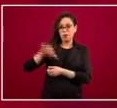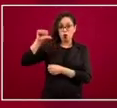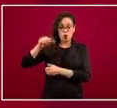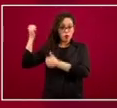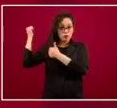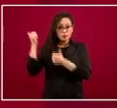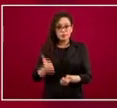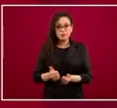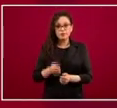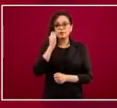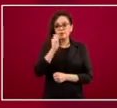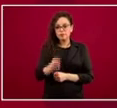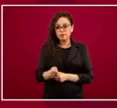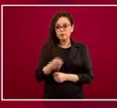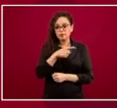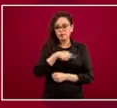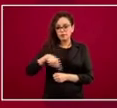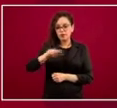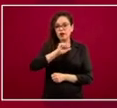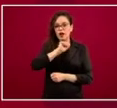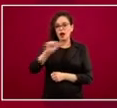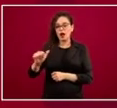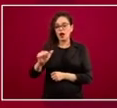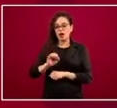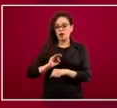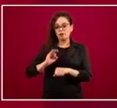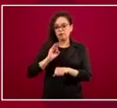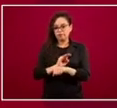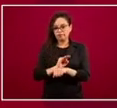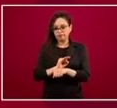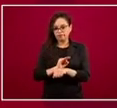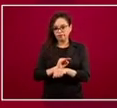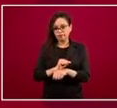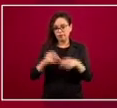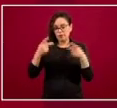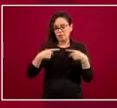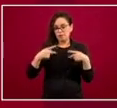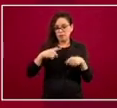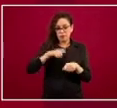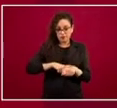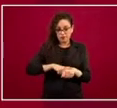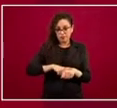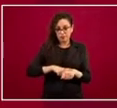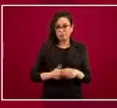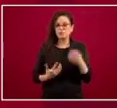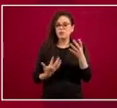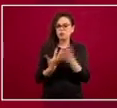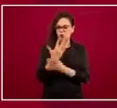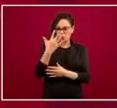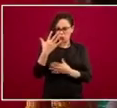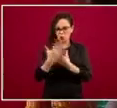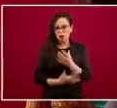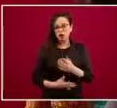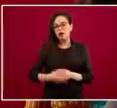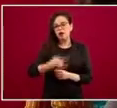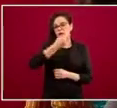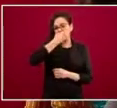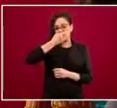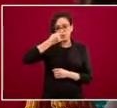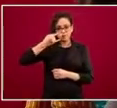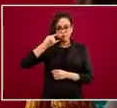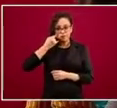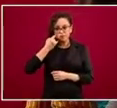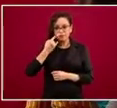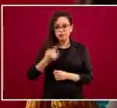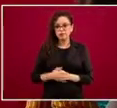carrying out a recognition mission all over the country to know which supplies are a necessity, and they made